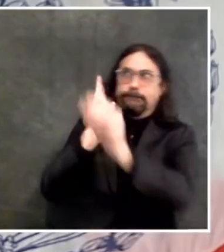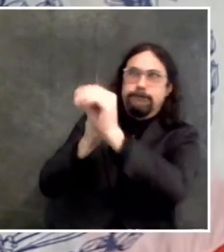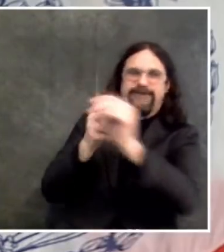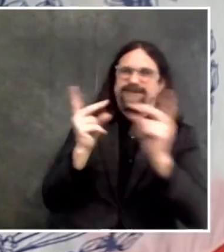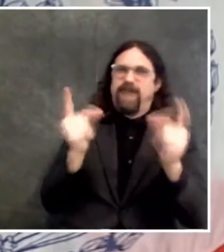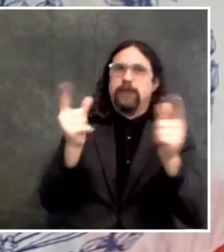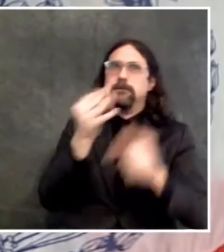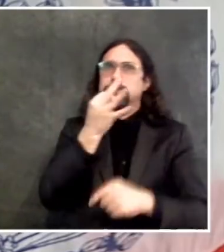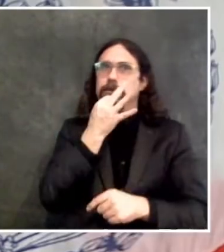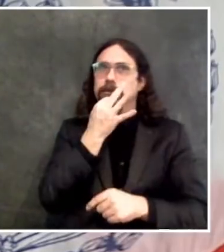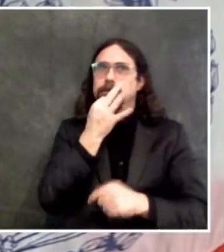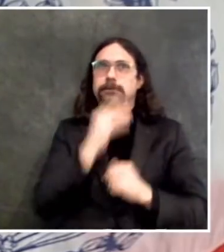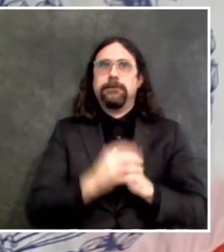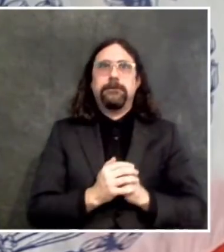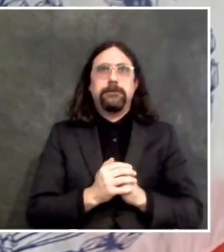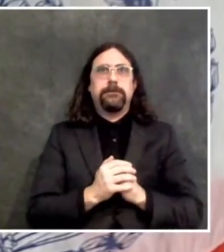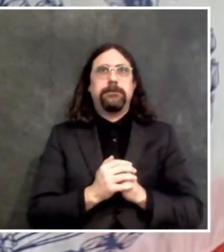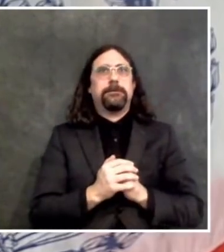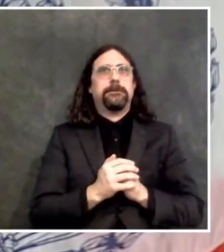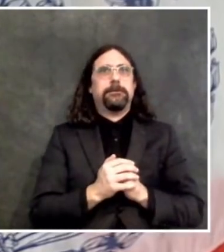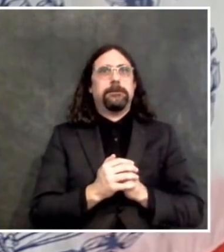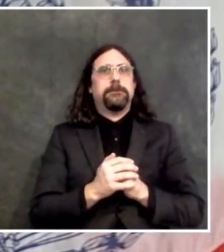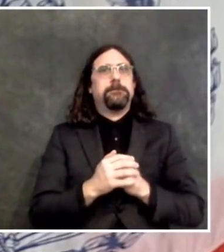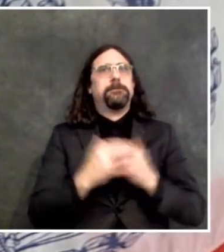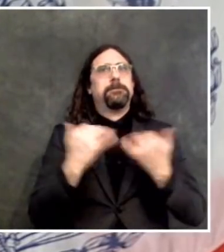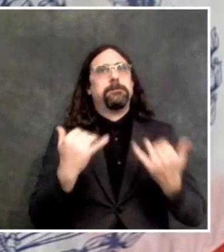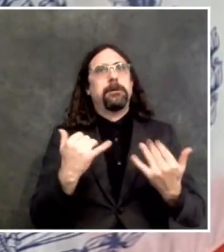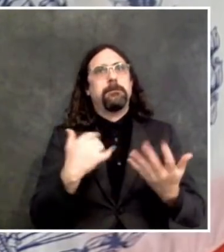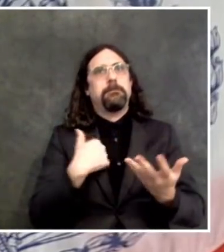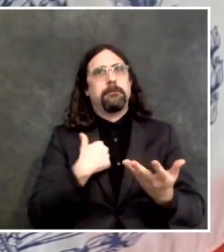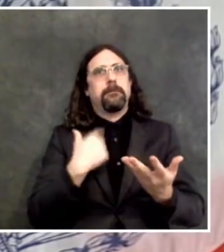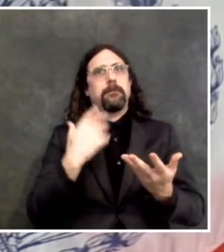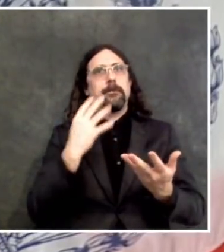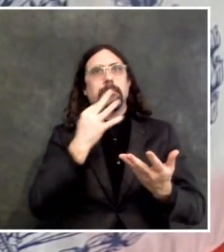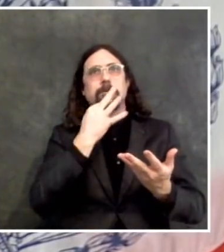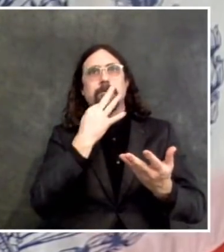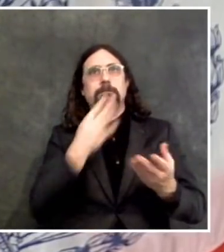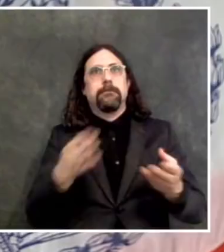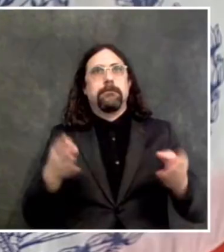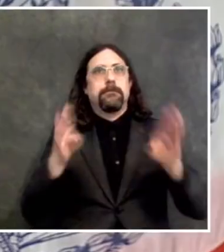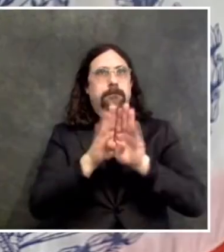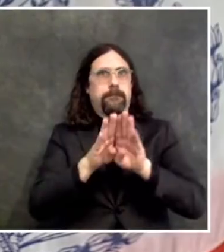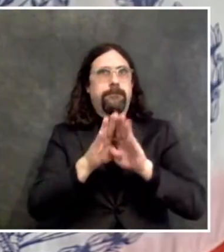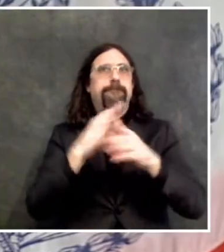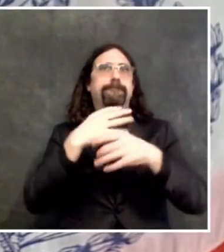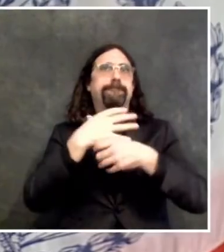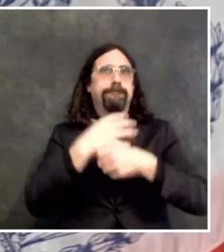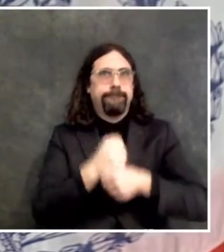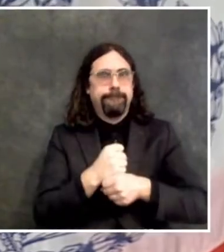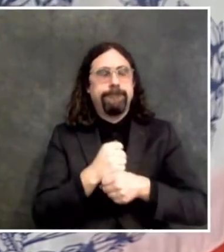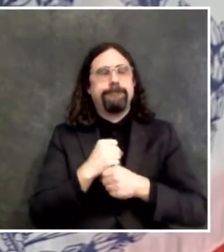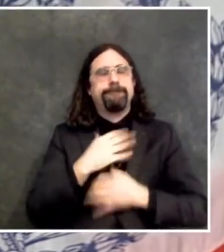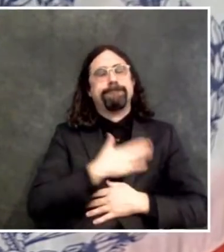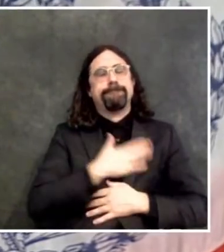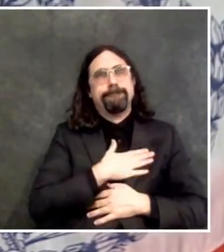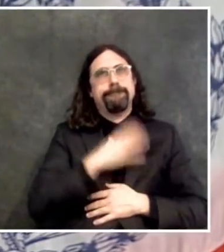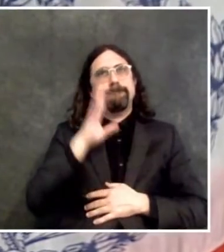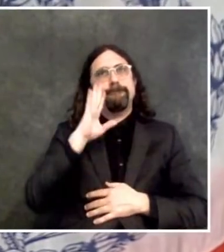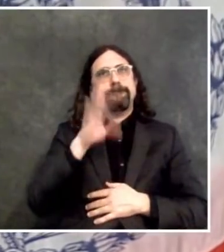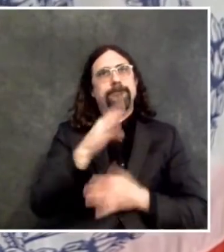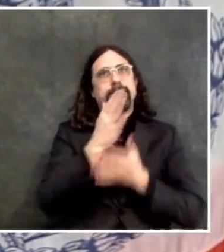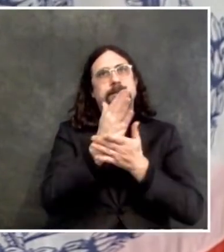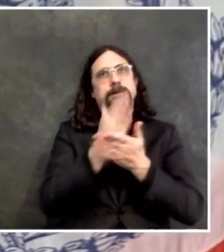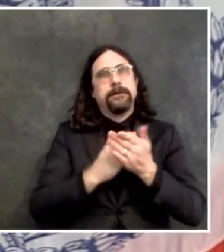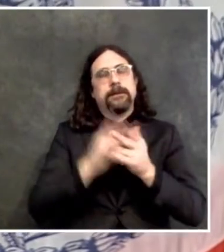when we've lost a friend and to mourn with, particularly all of us in public service. When we lose one of